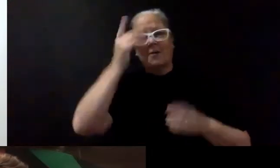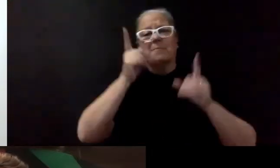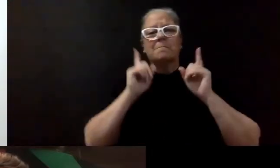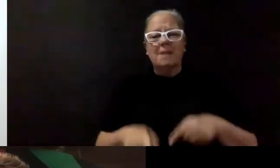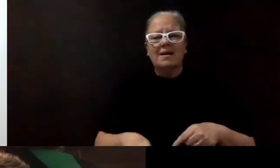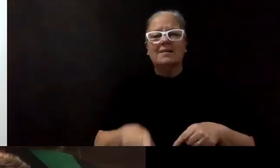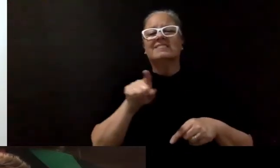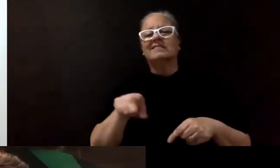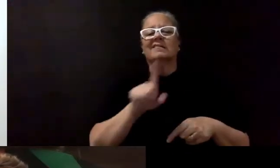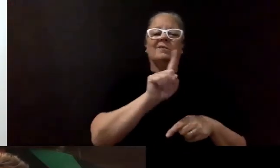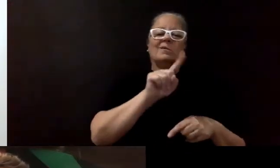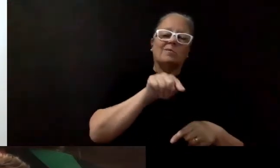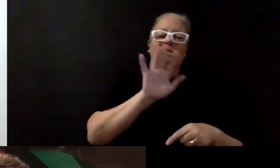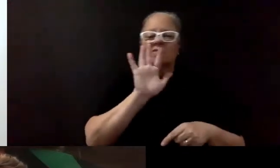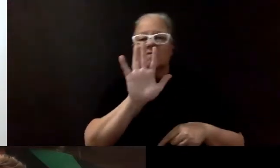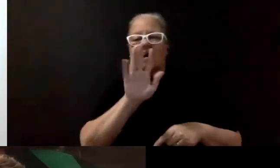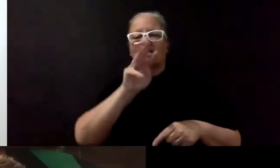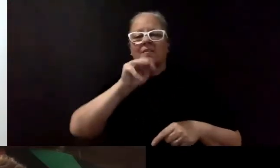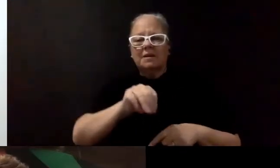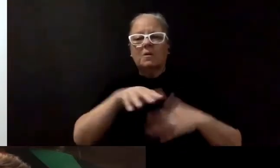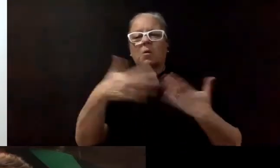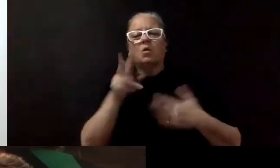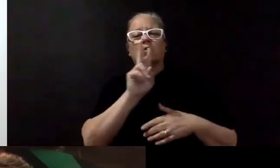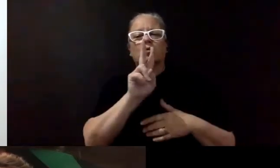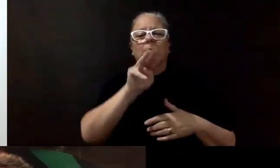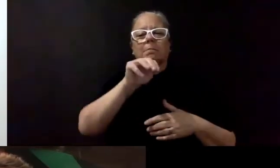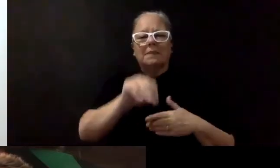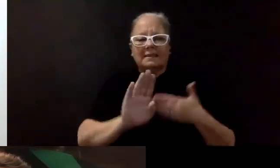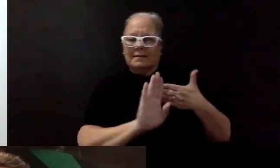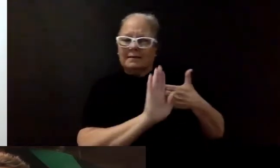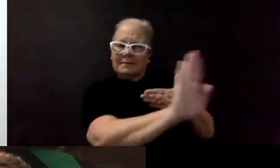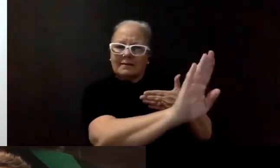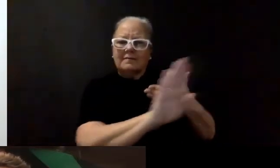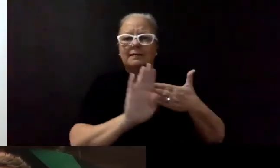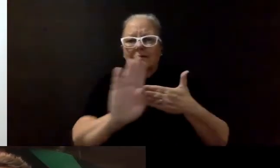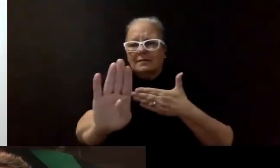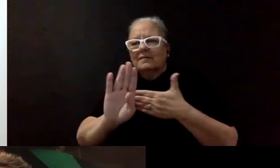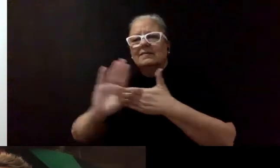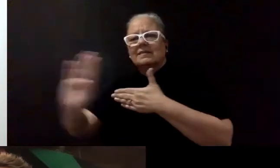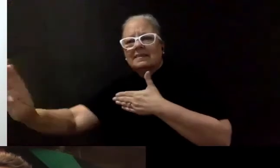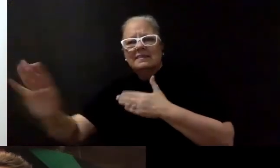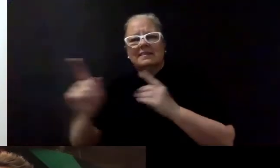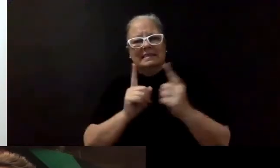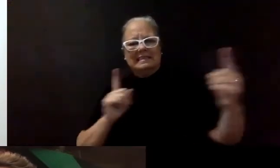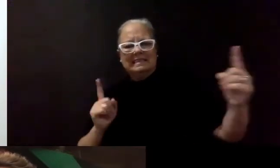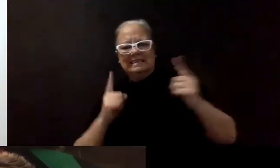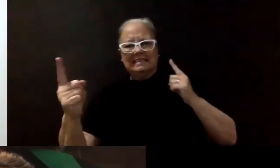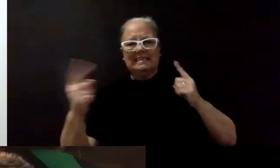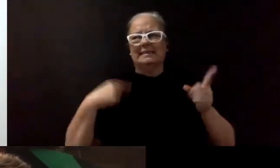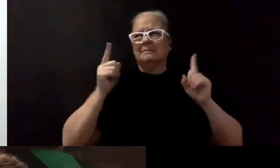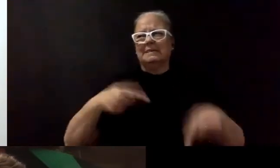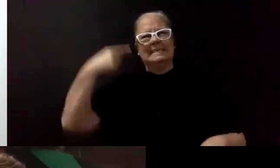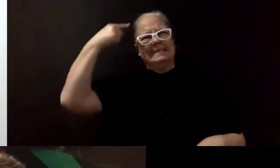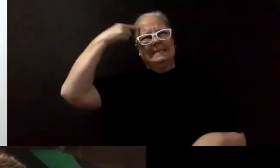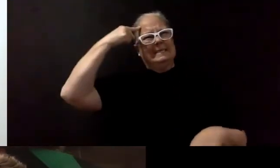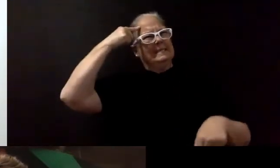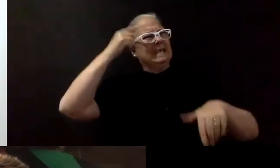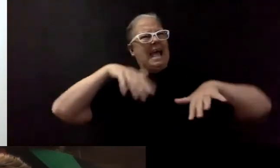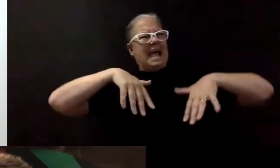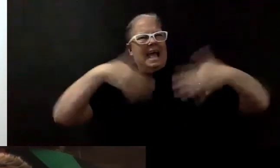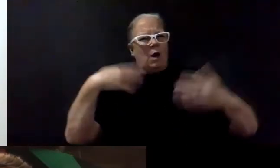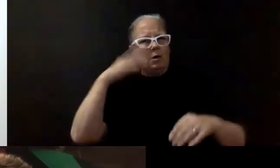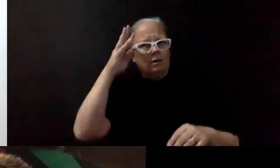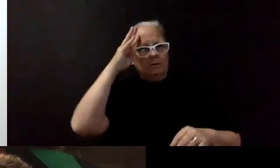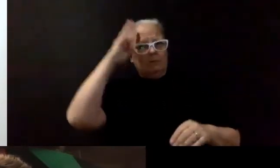was away from each other. We need to be able to use creativity and the arts as a vehicle to bring people together